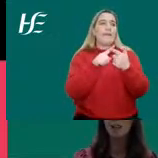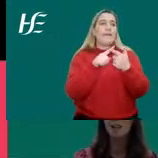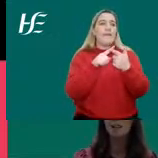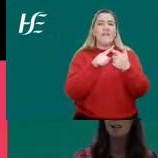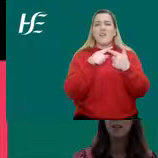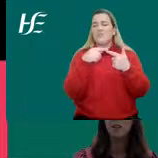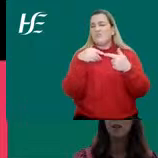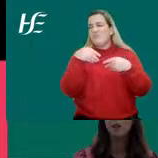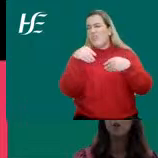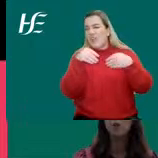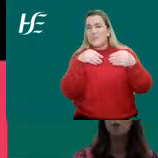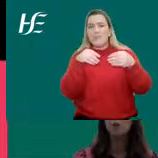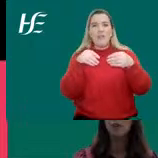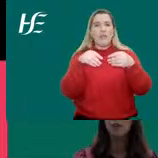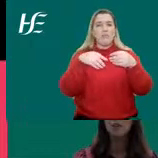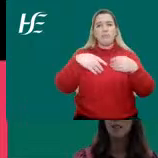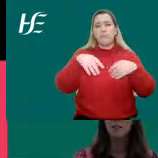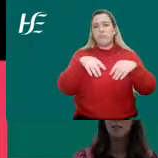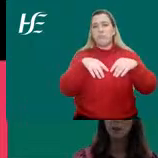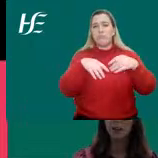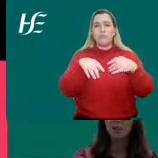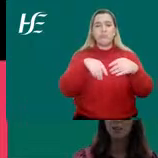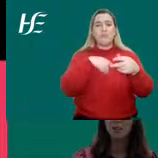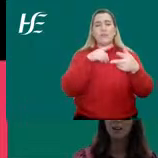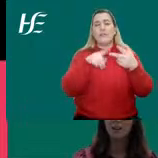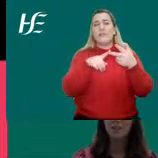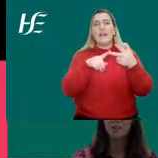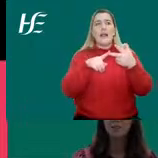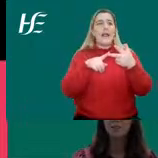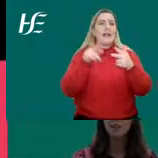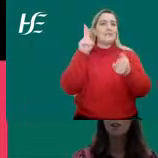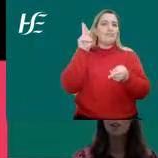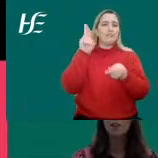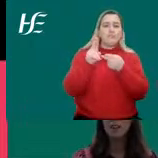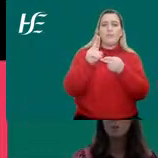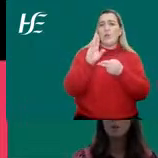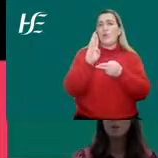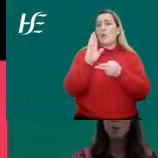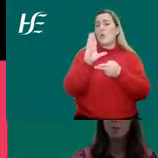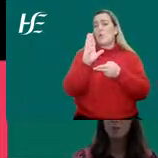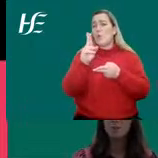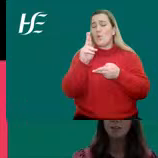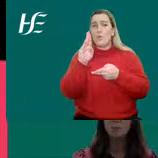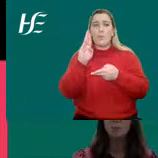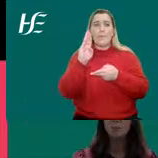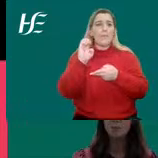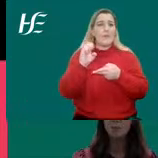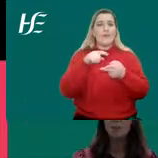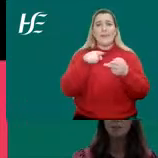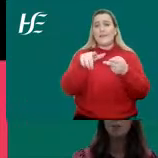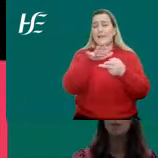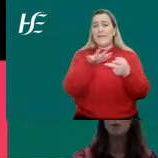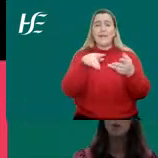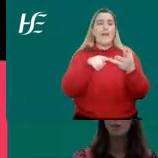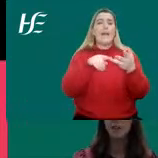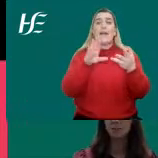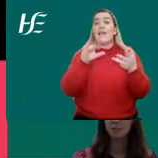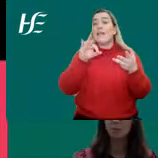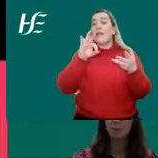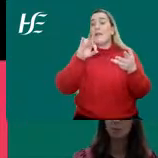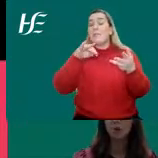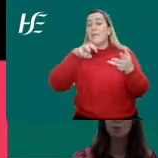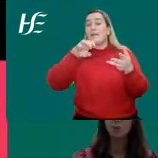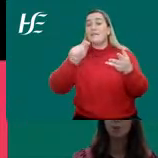or elastic. You can find there's less lubrication in the area. The ligaments and muscles that support the area can become